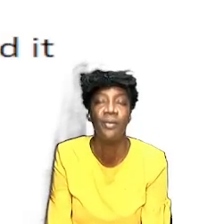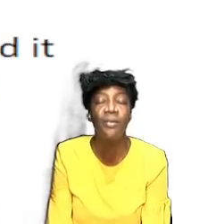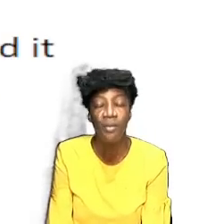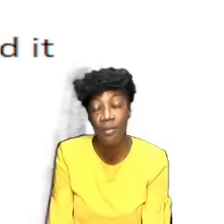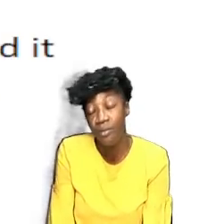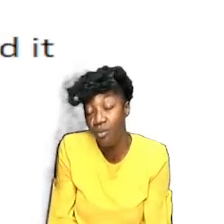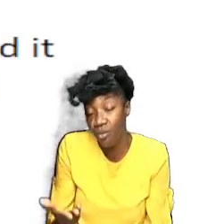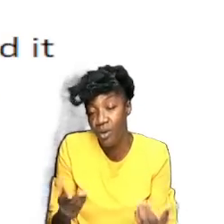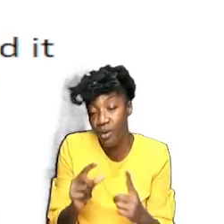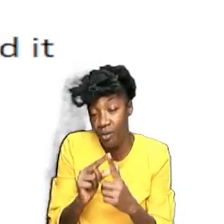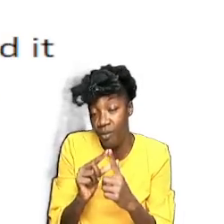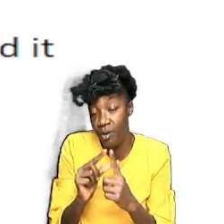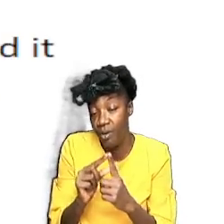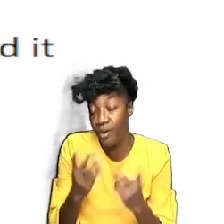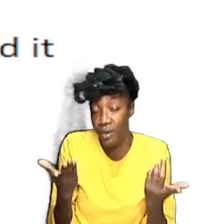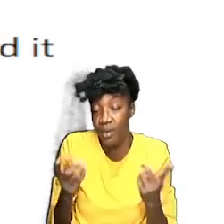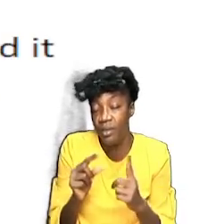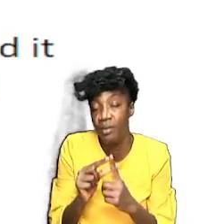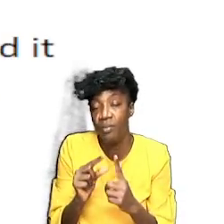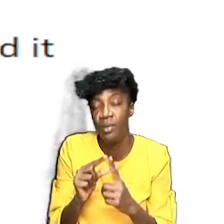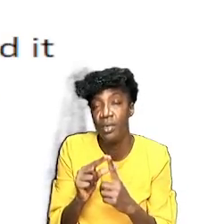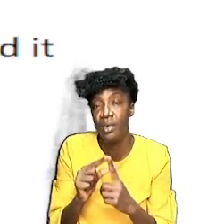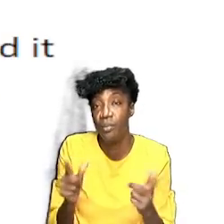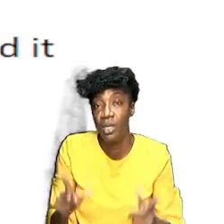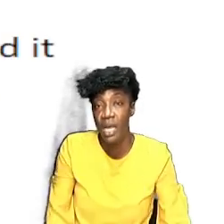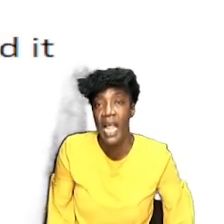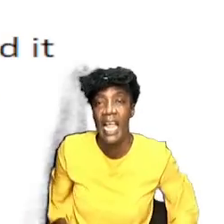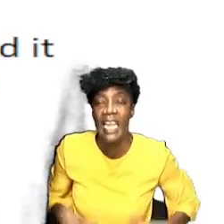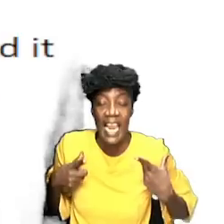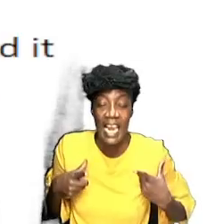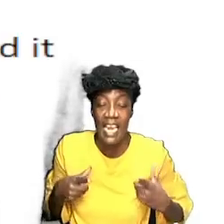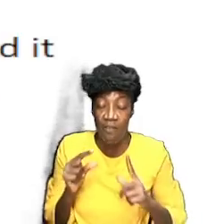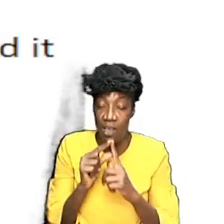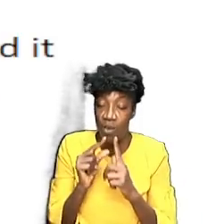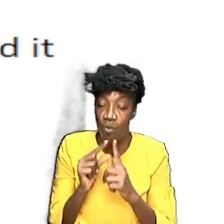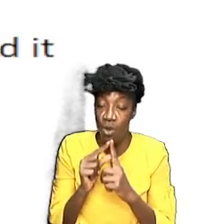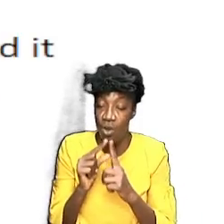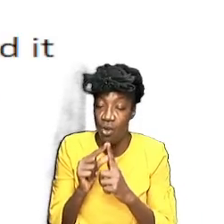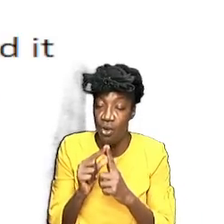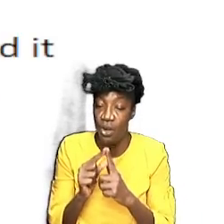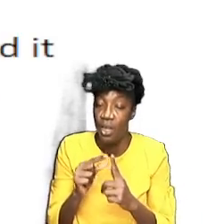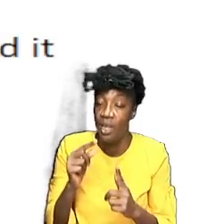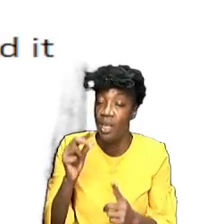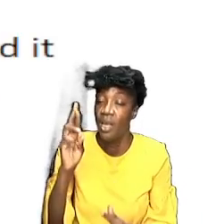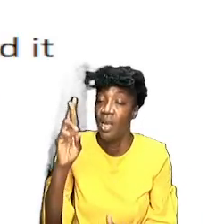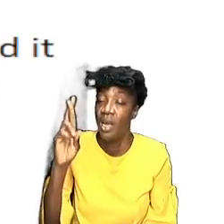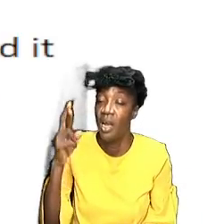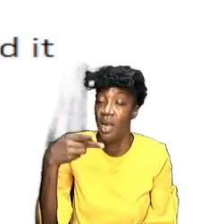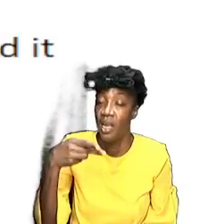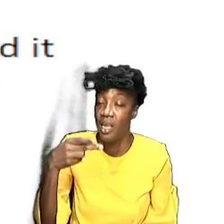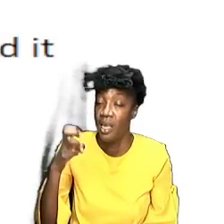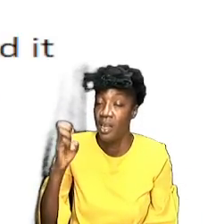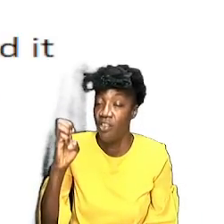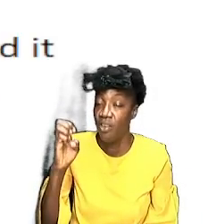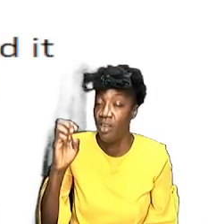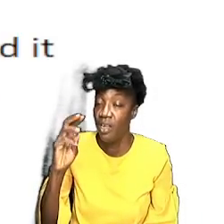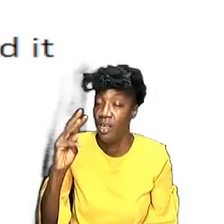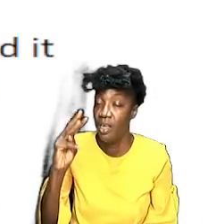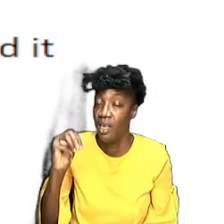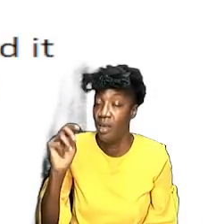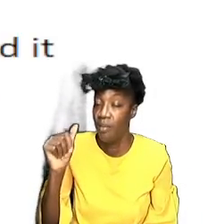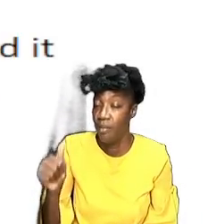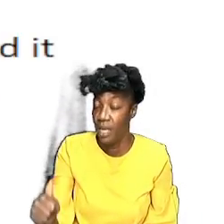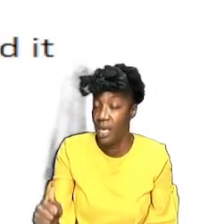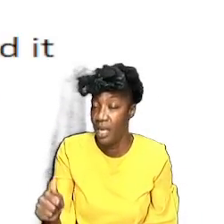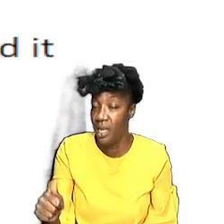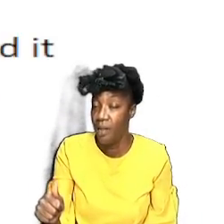word. But you can talk about the living word, which is Jesus Christ himself. But the word rhema is the spoken word. So, for